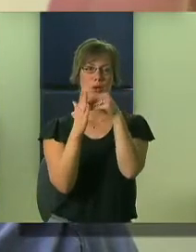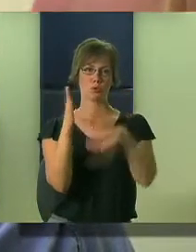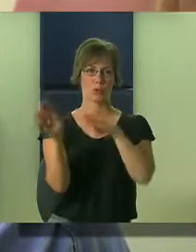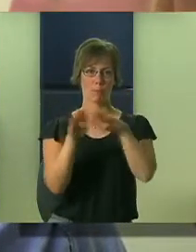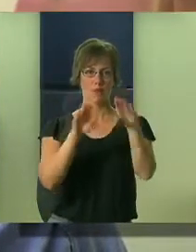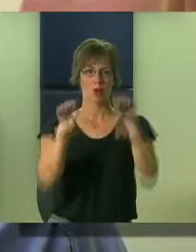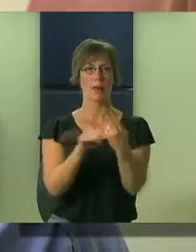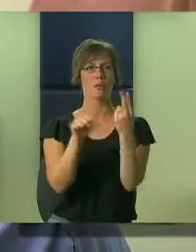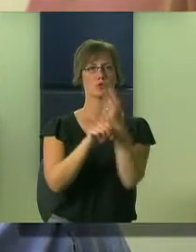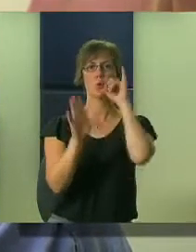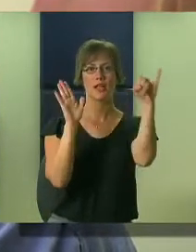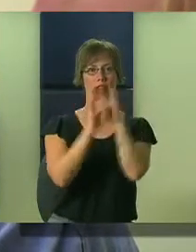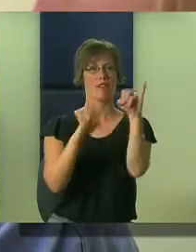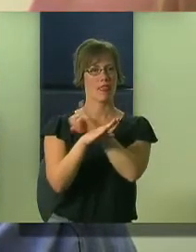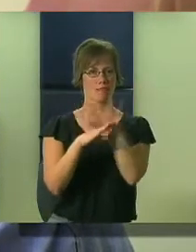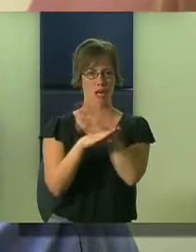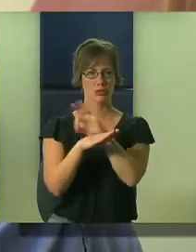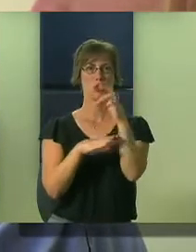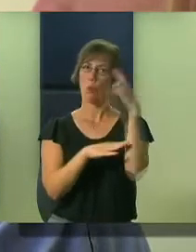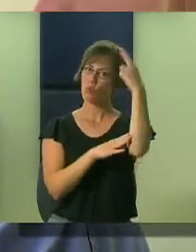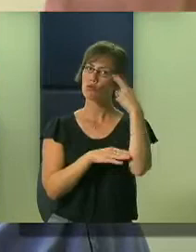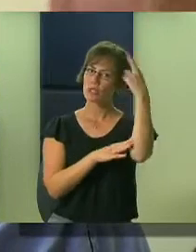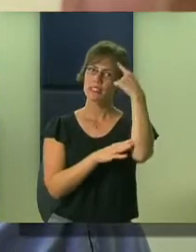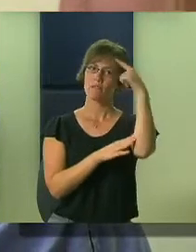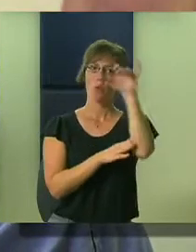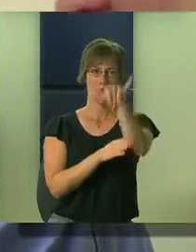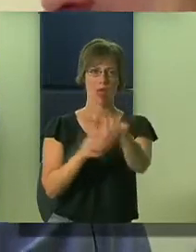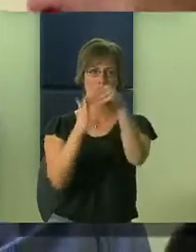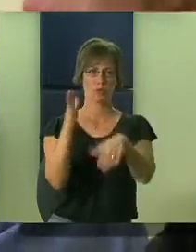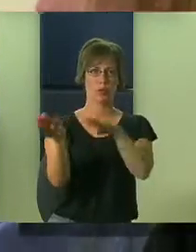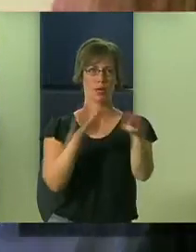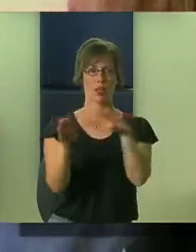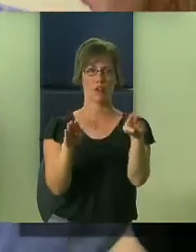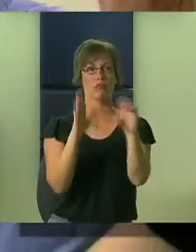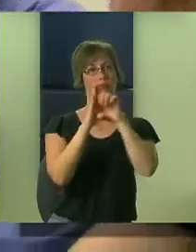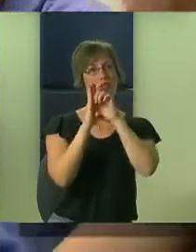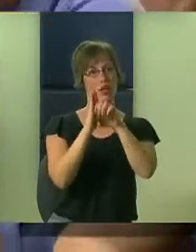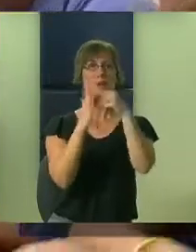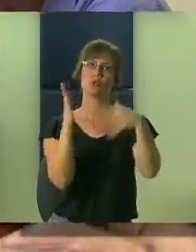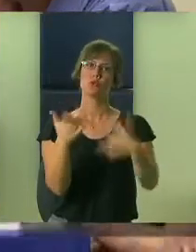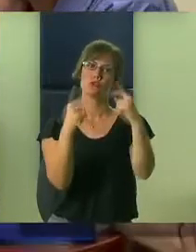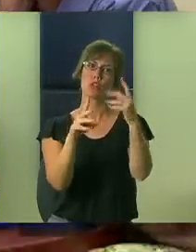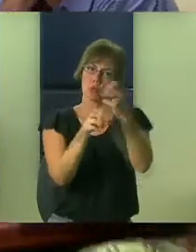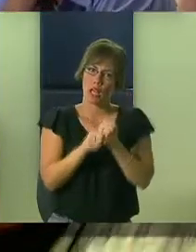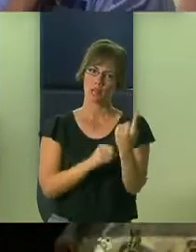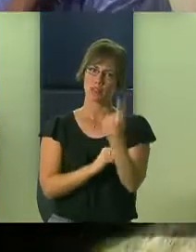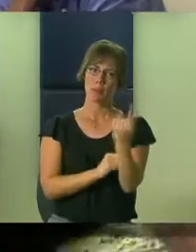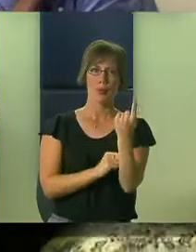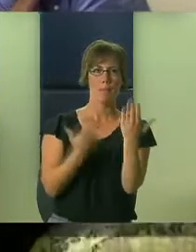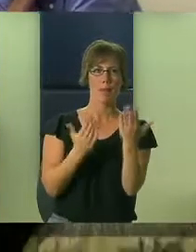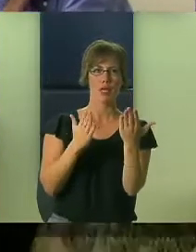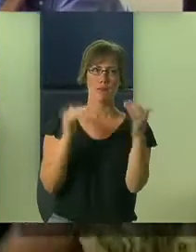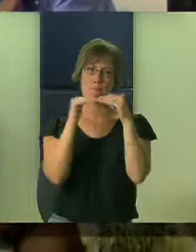When data is collected on a student's behavior, it can often be used to identify the function or reason for the student's behavior. For example,